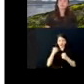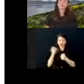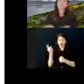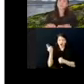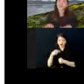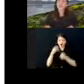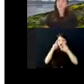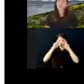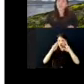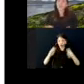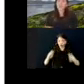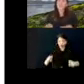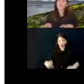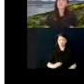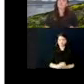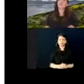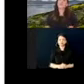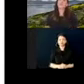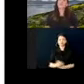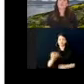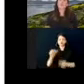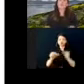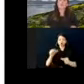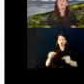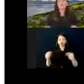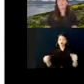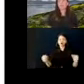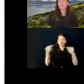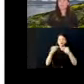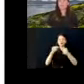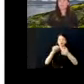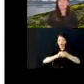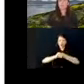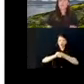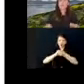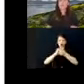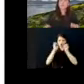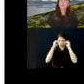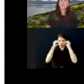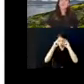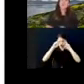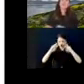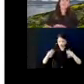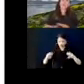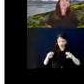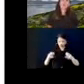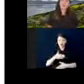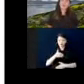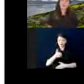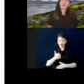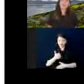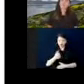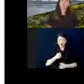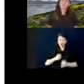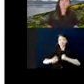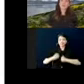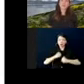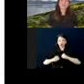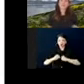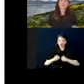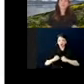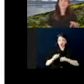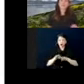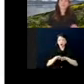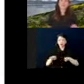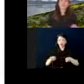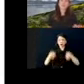people who interact with the Google Survey platform, which is a web-based platform. So these are individuals that are not representative of the general